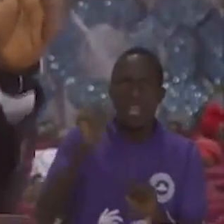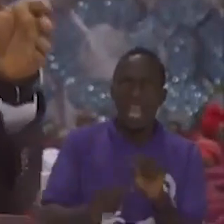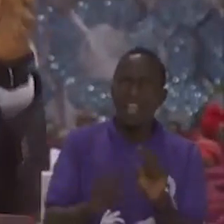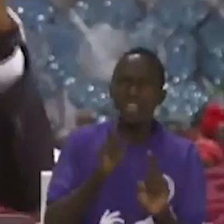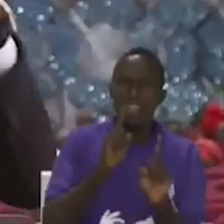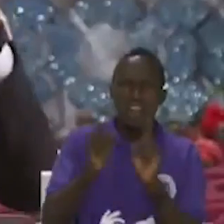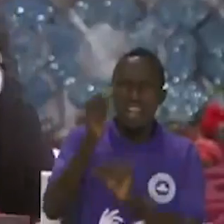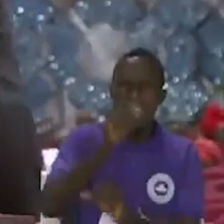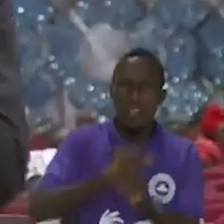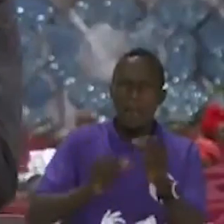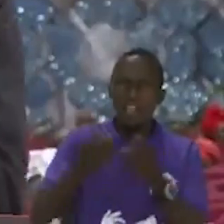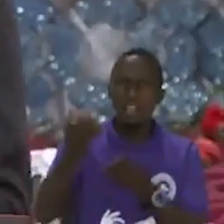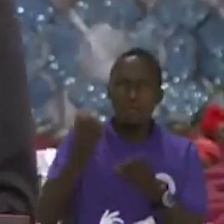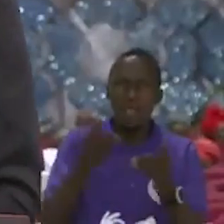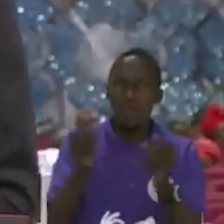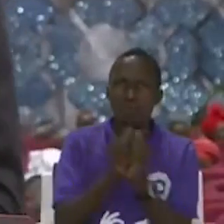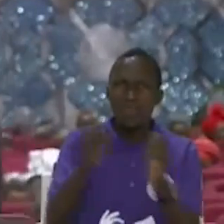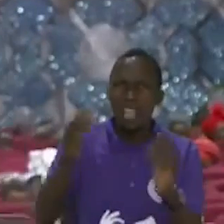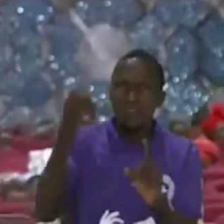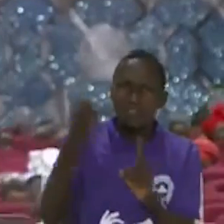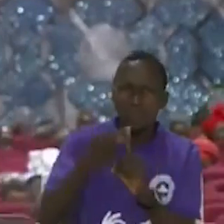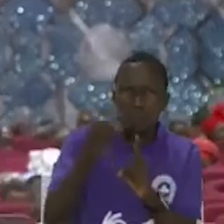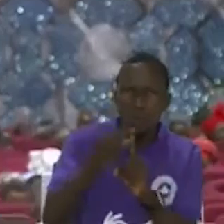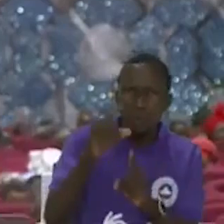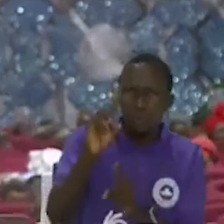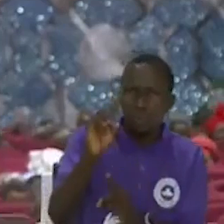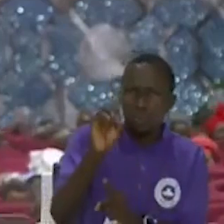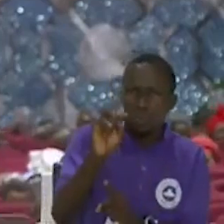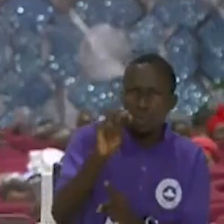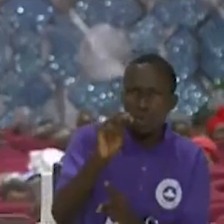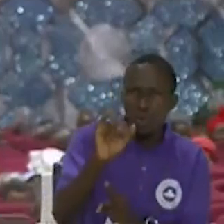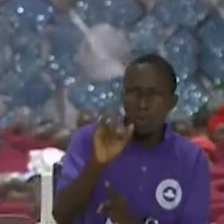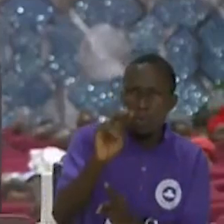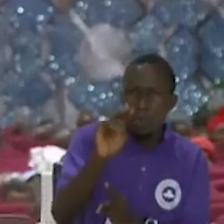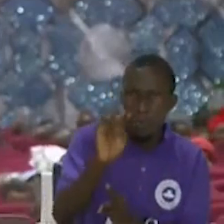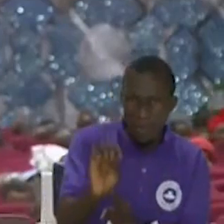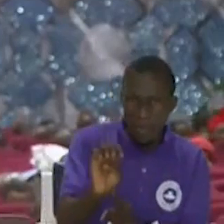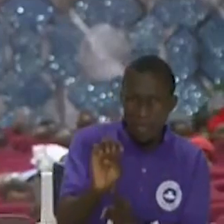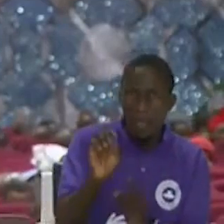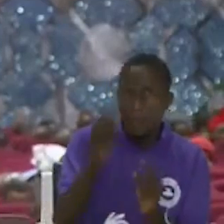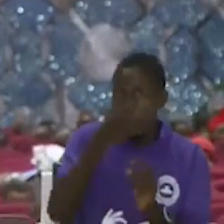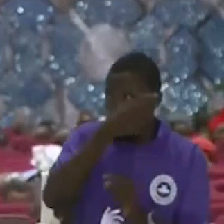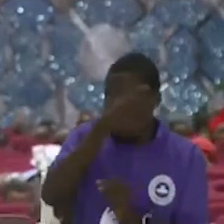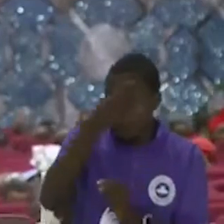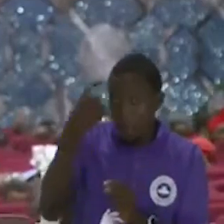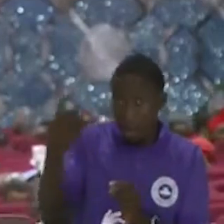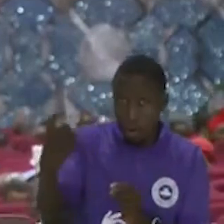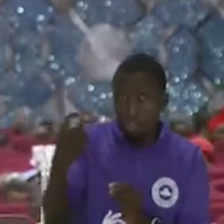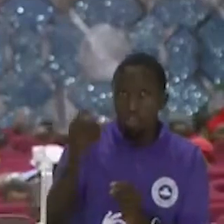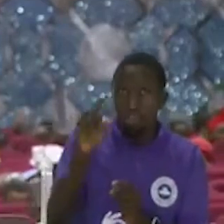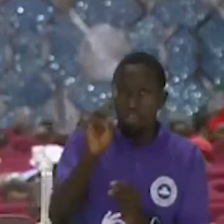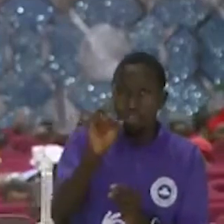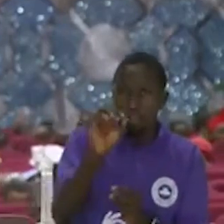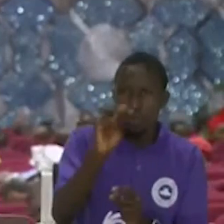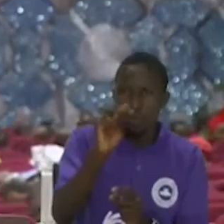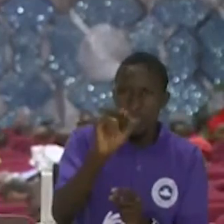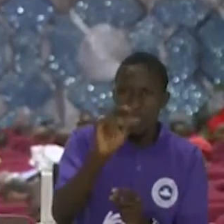without talking about the word domain. Because domain is the territory to which dominion is